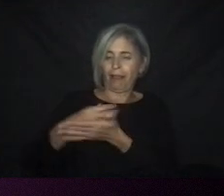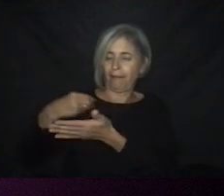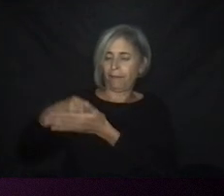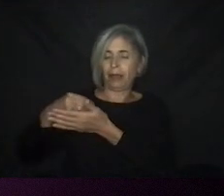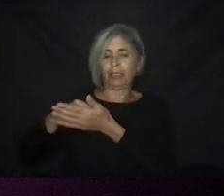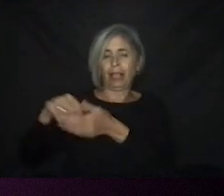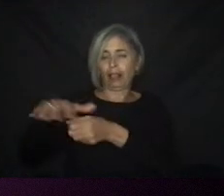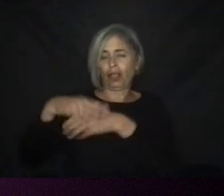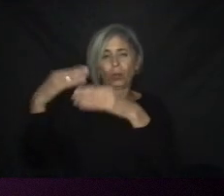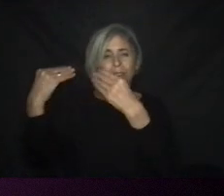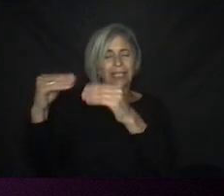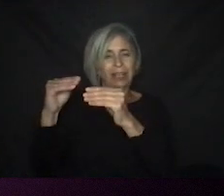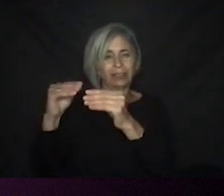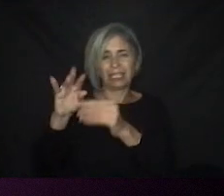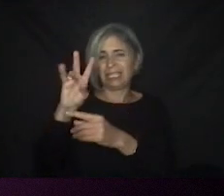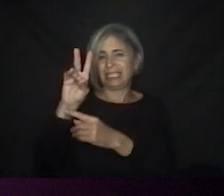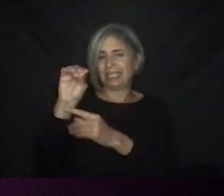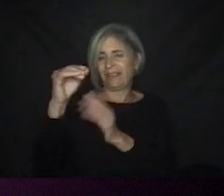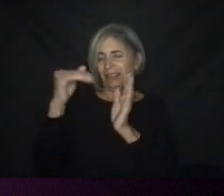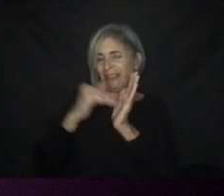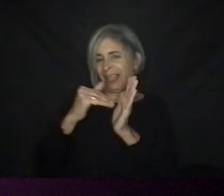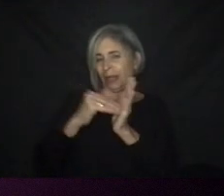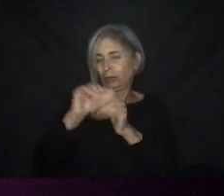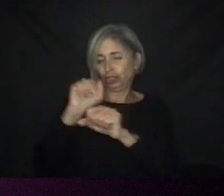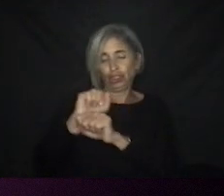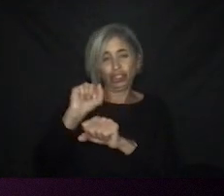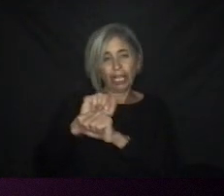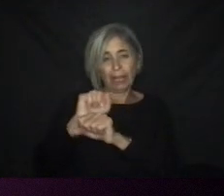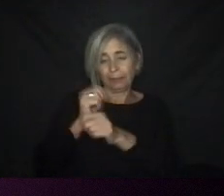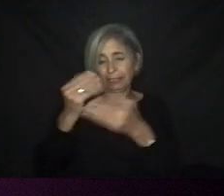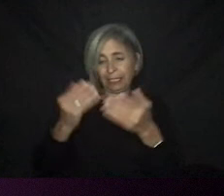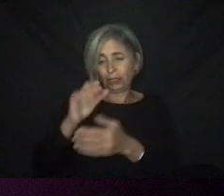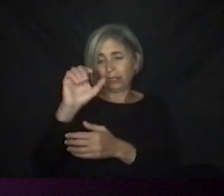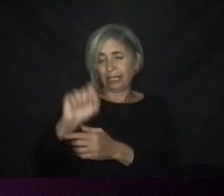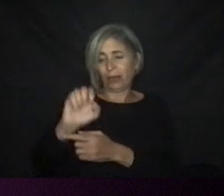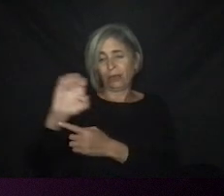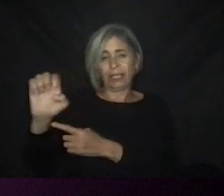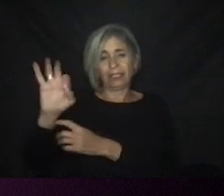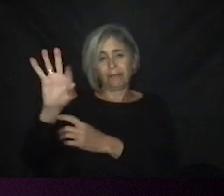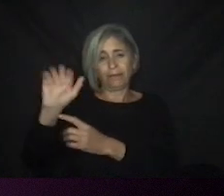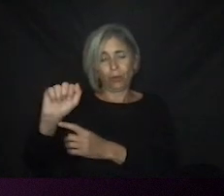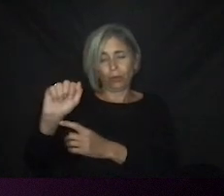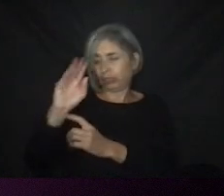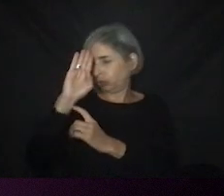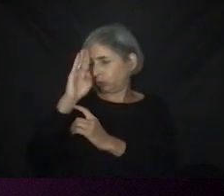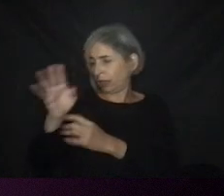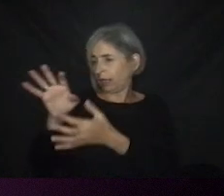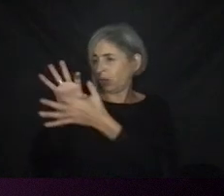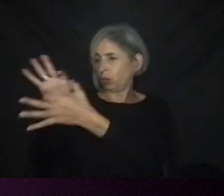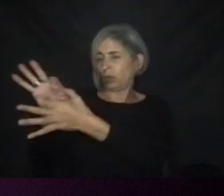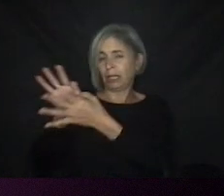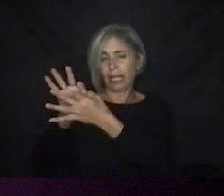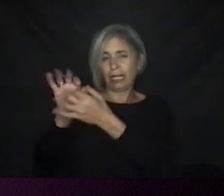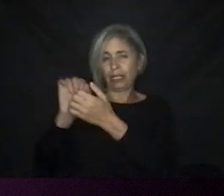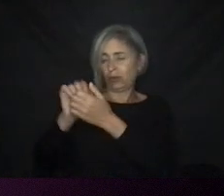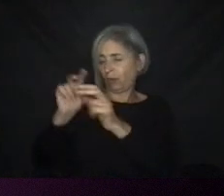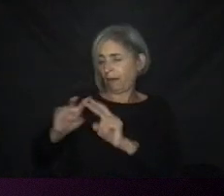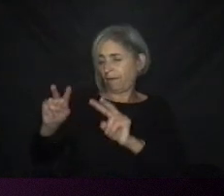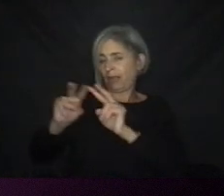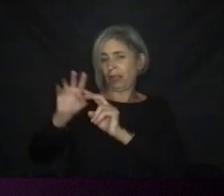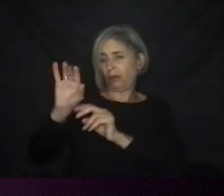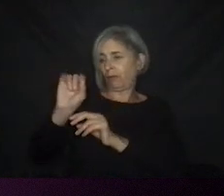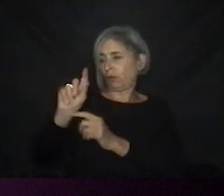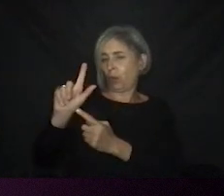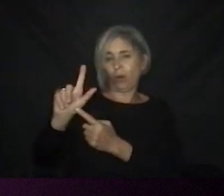sales and things like that. And 70,000 jobs here in southeast Florida are directly related to just the value that